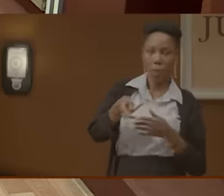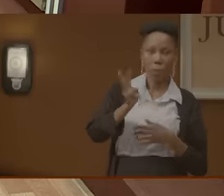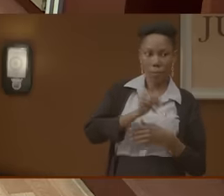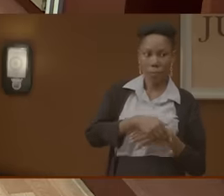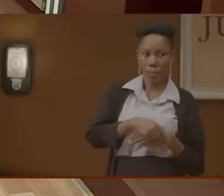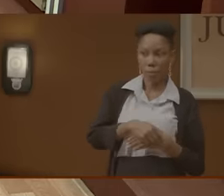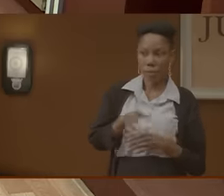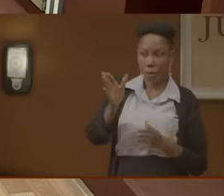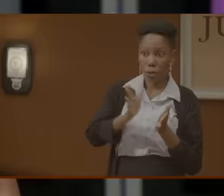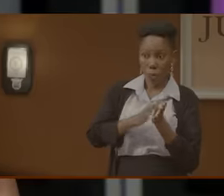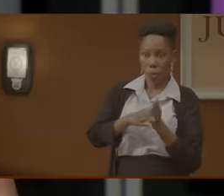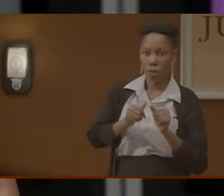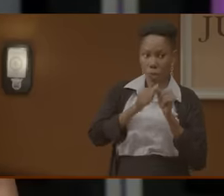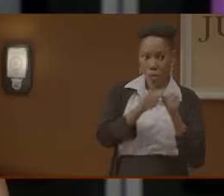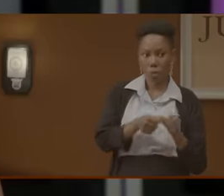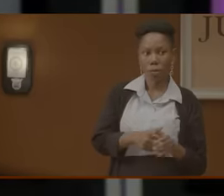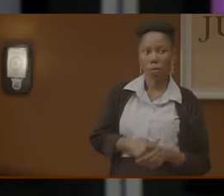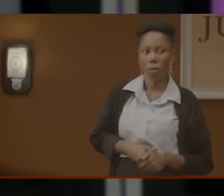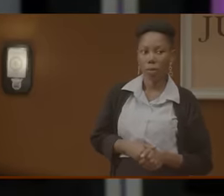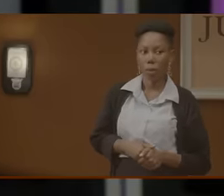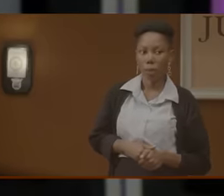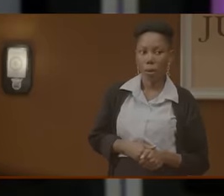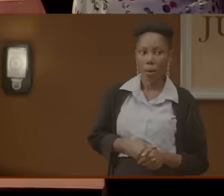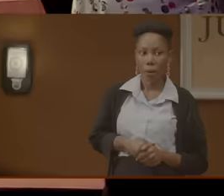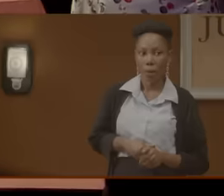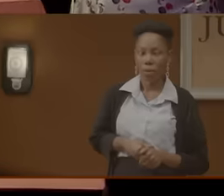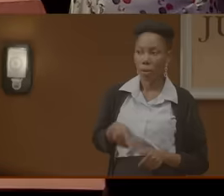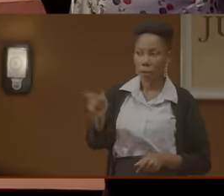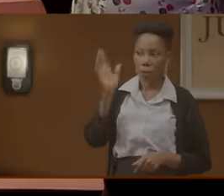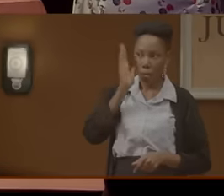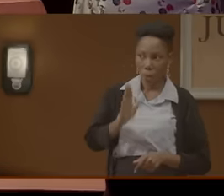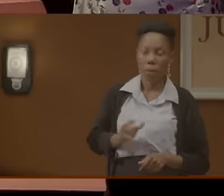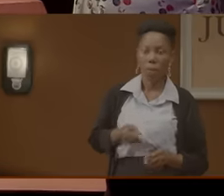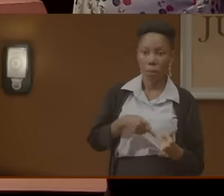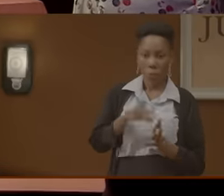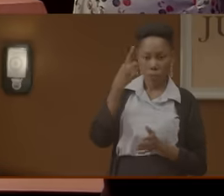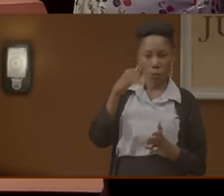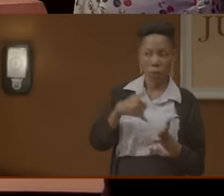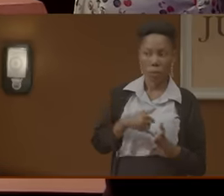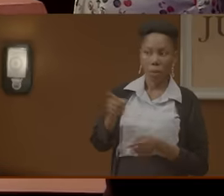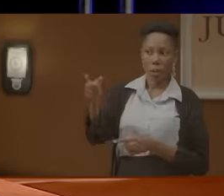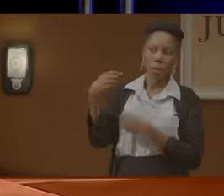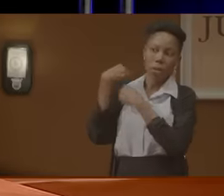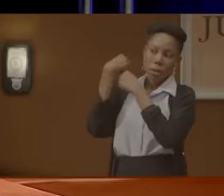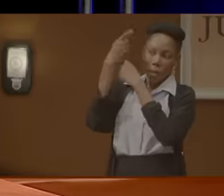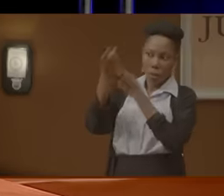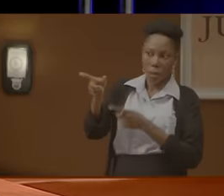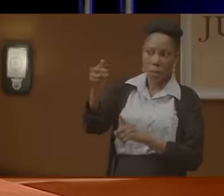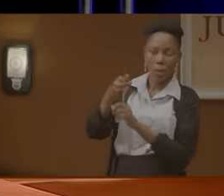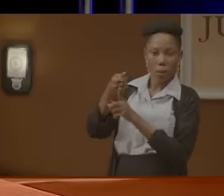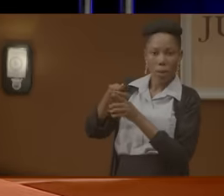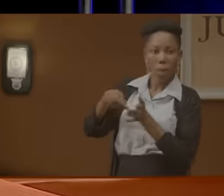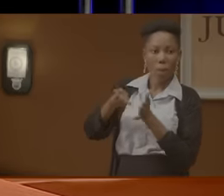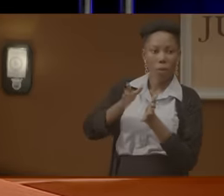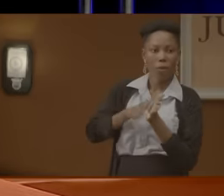arranged the children are still going to school anyway. They're going, yeah. So, you sort the school out this time. Okay. And I made a server for the beginning, never pay one naira for that school one